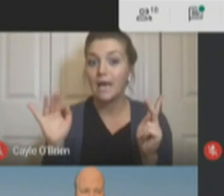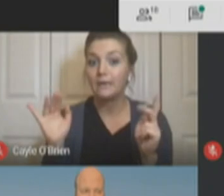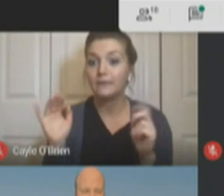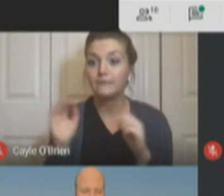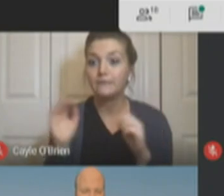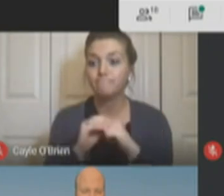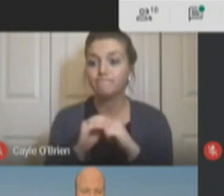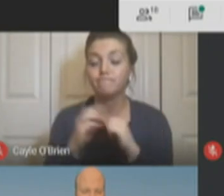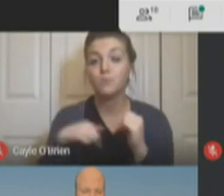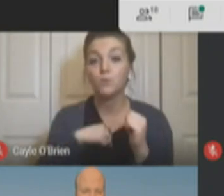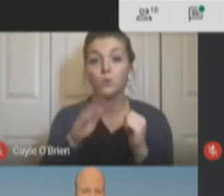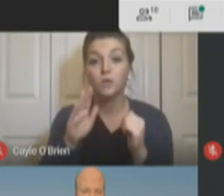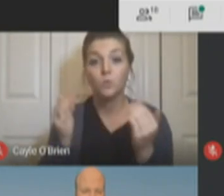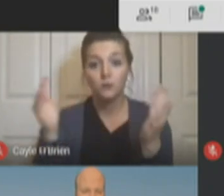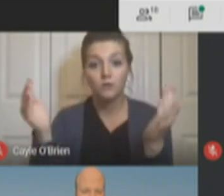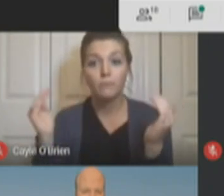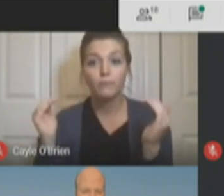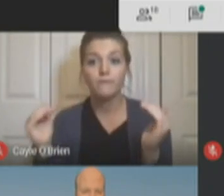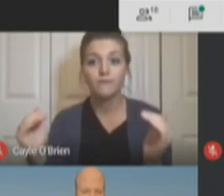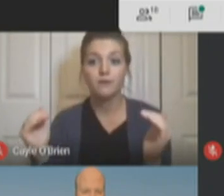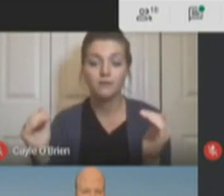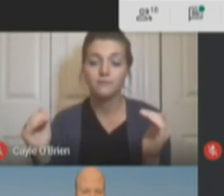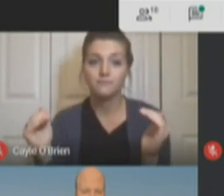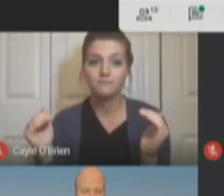We will move on